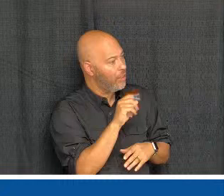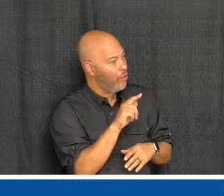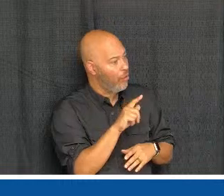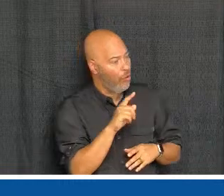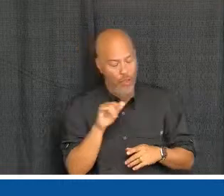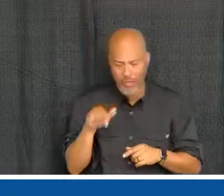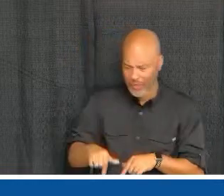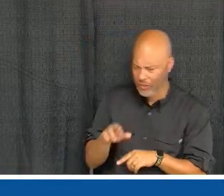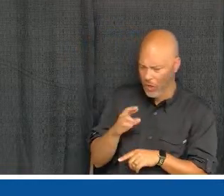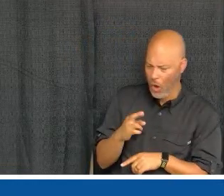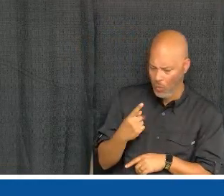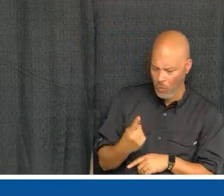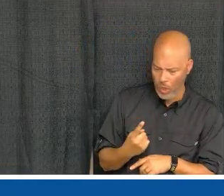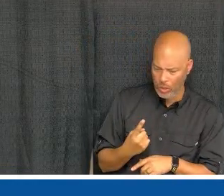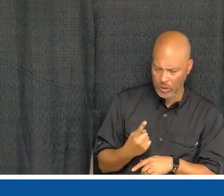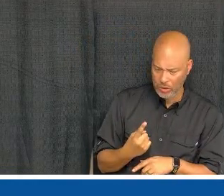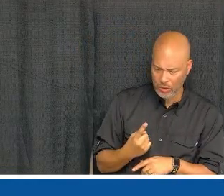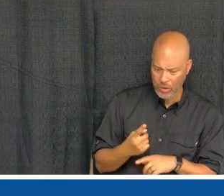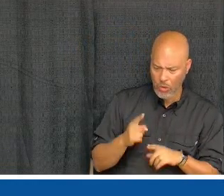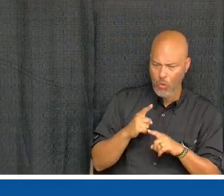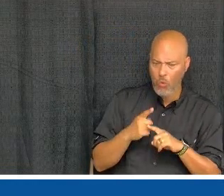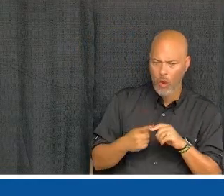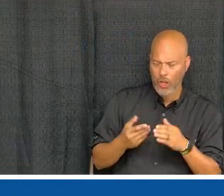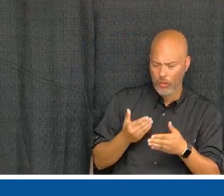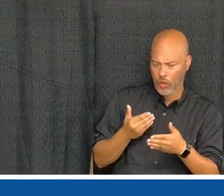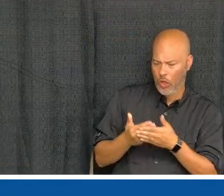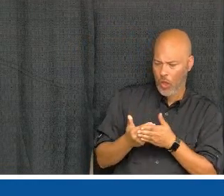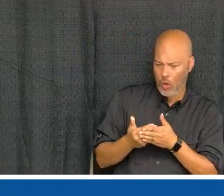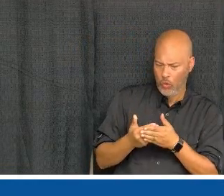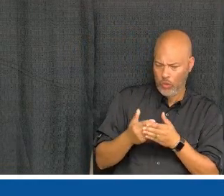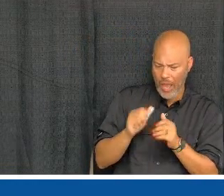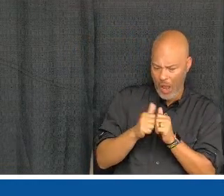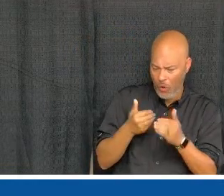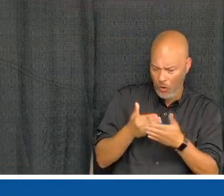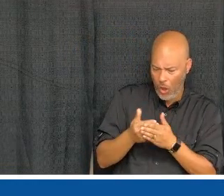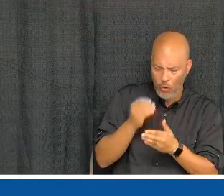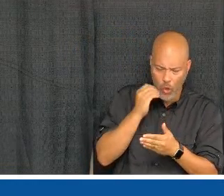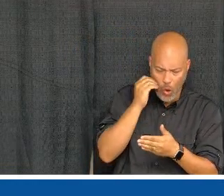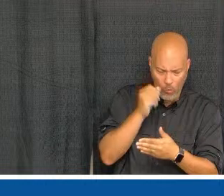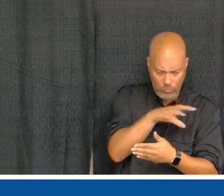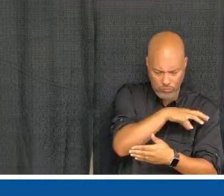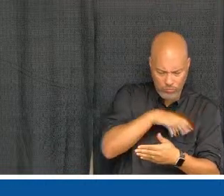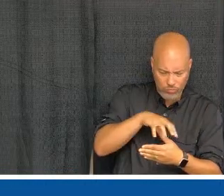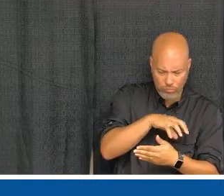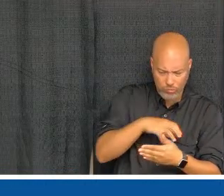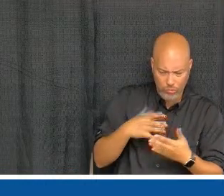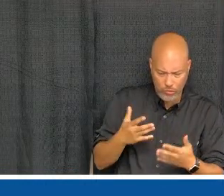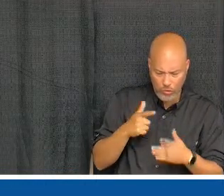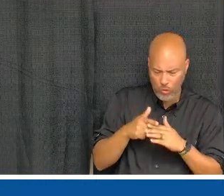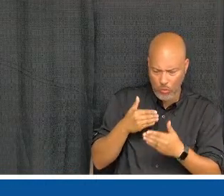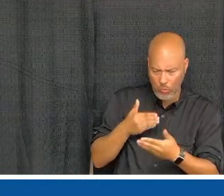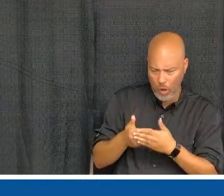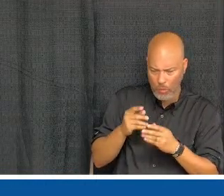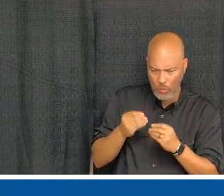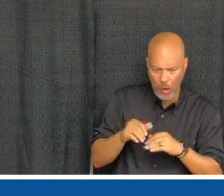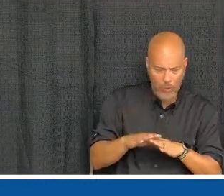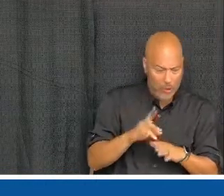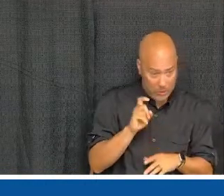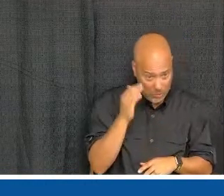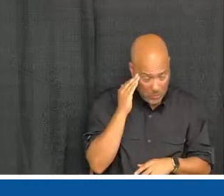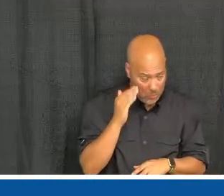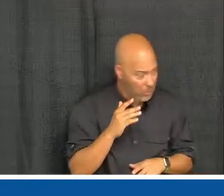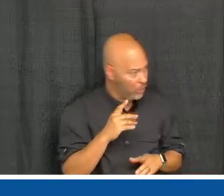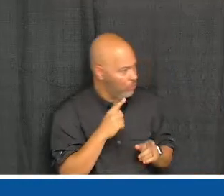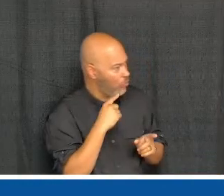is R1. What is the closest residence to this property, the existing residence right now to this property? Do you know? Oh,